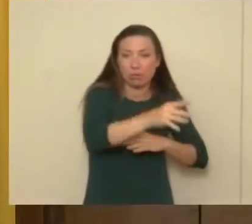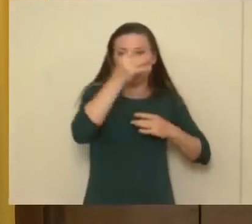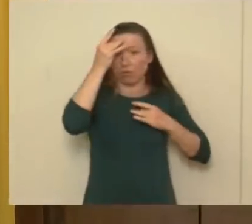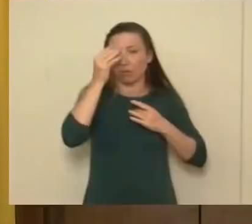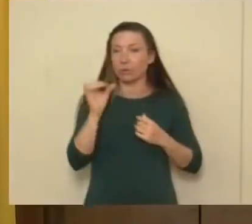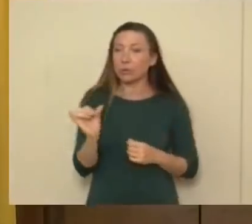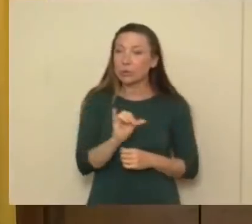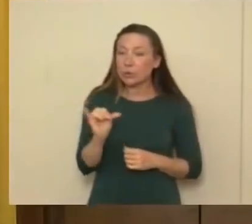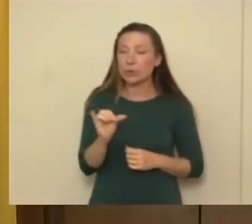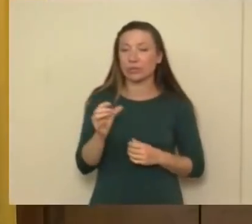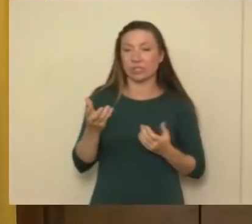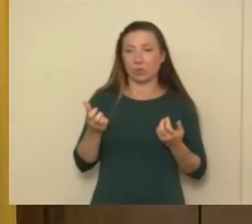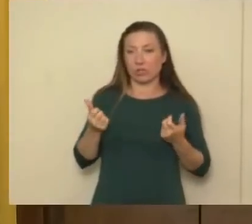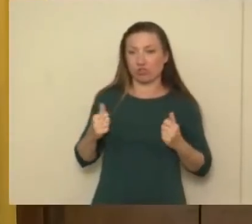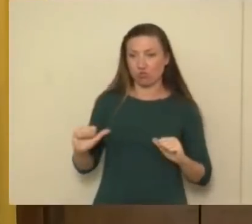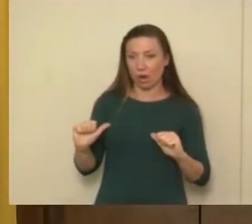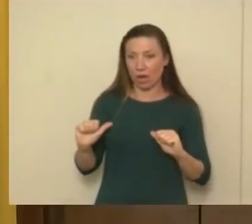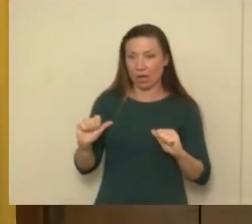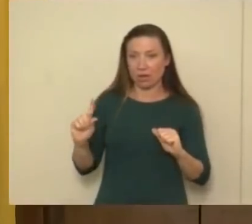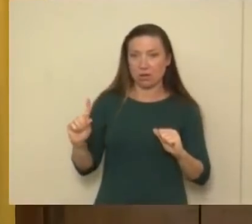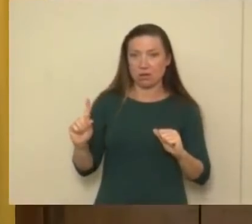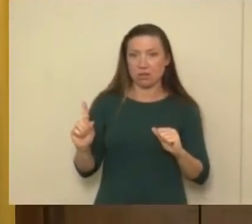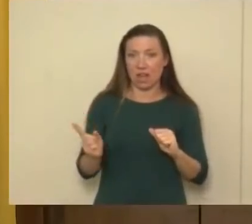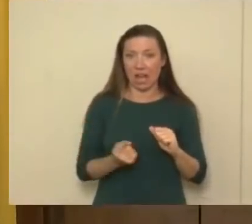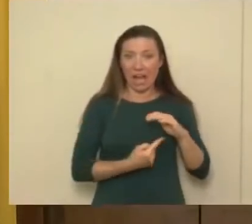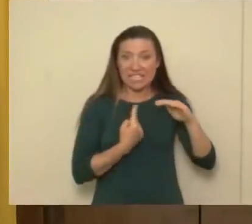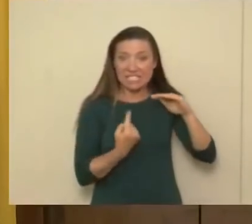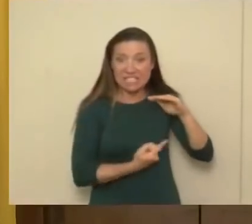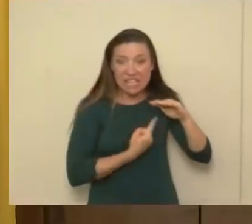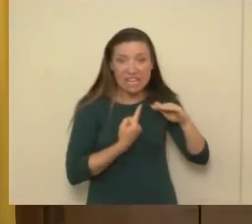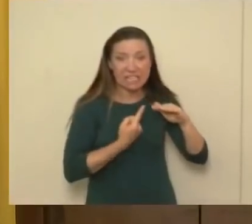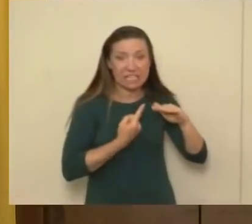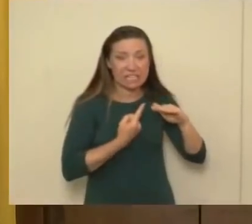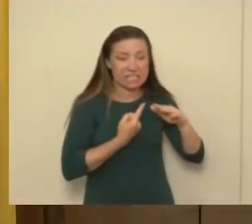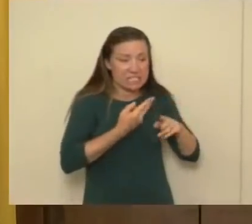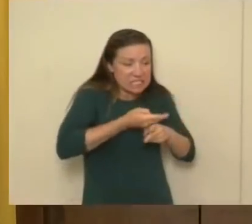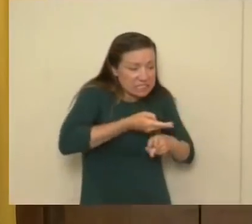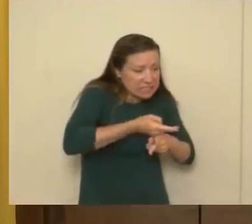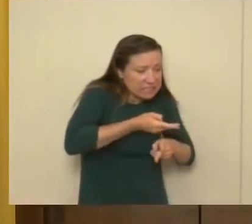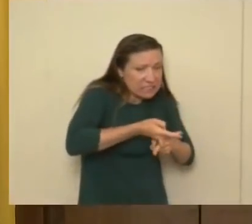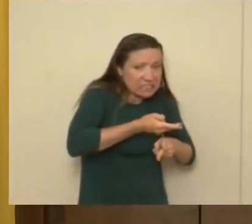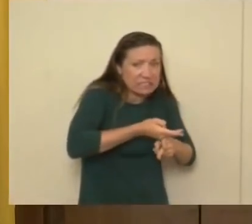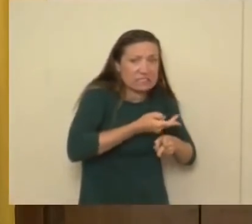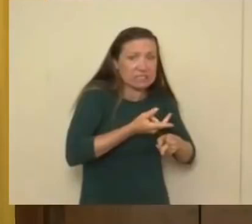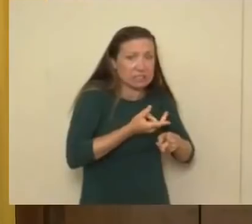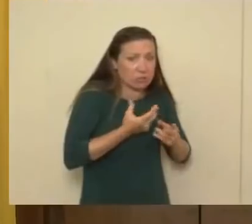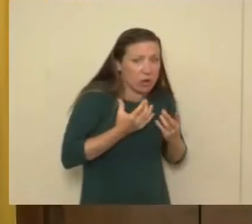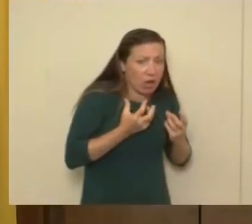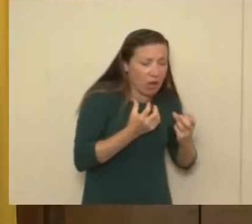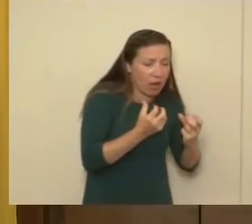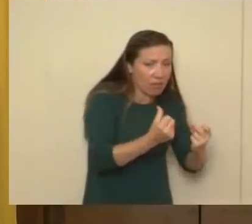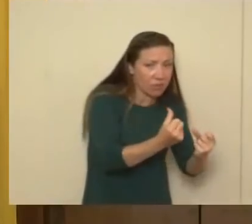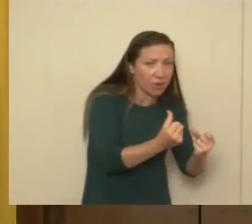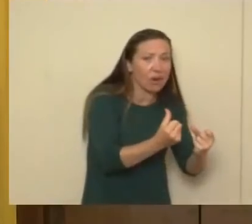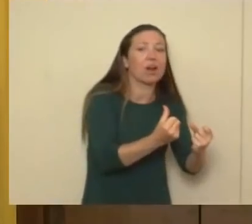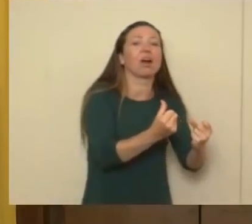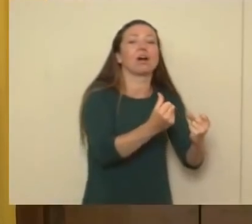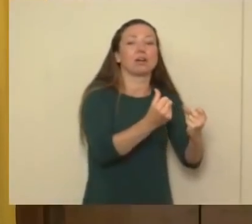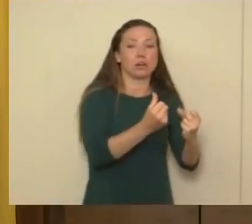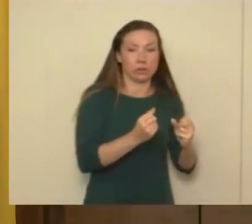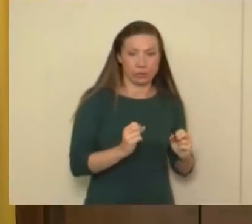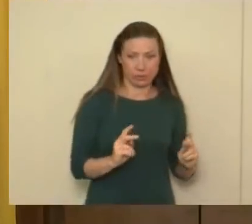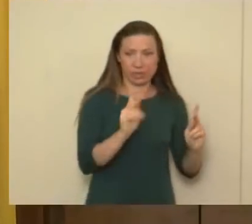convalescent care before we go back into a congregate setting. We're trying all of those aspects. So I'm going to wrap it up in this way. Are